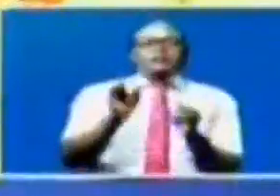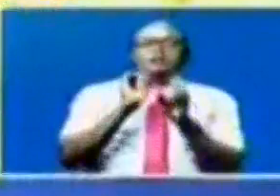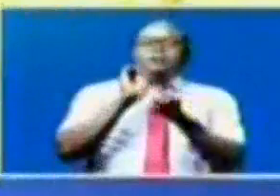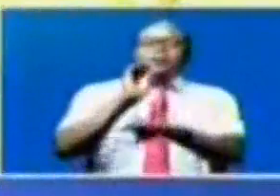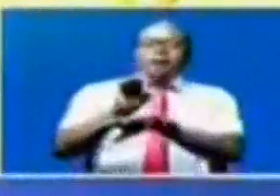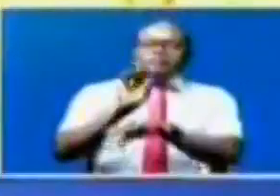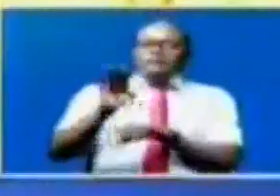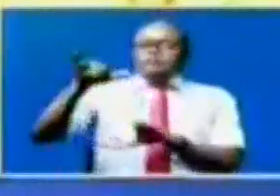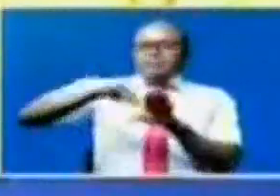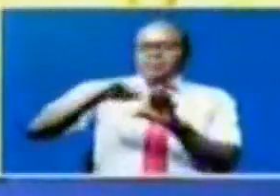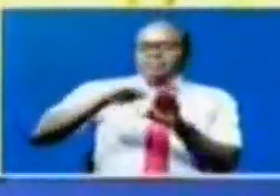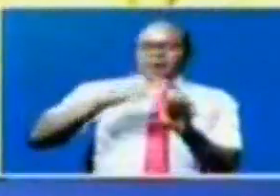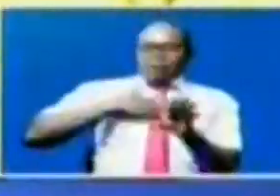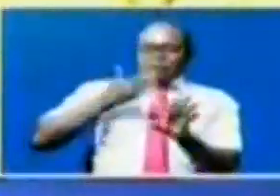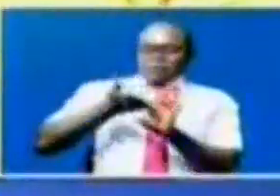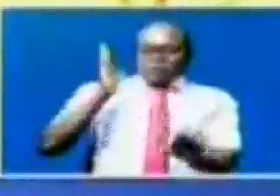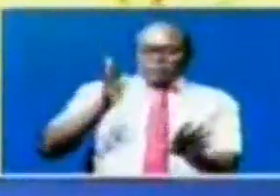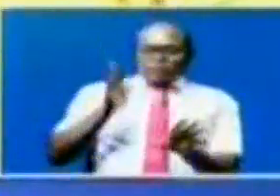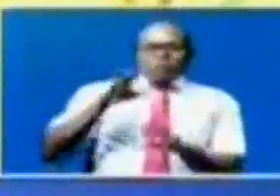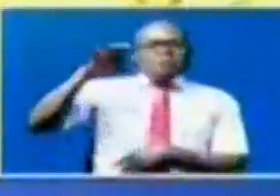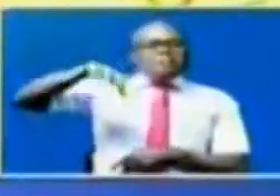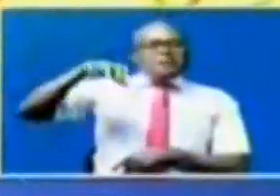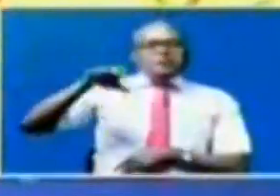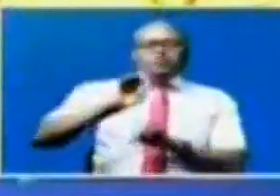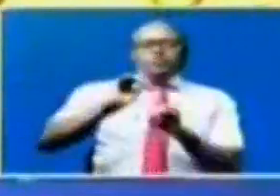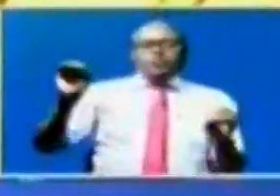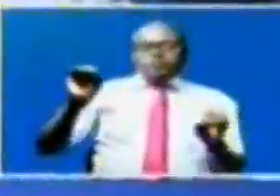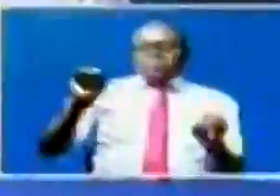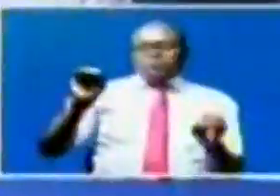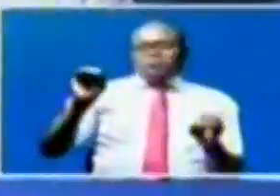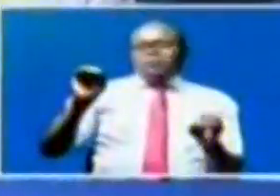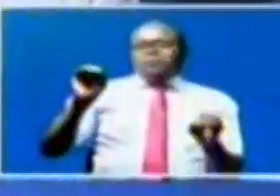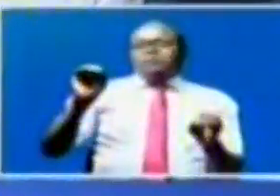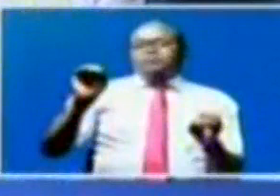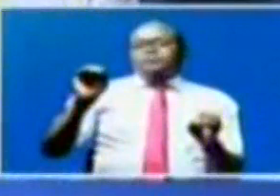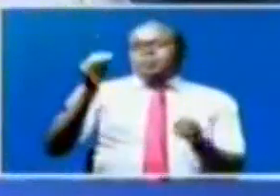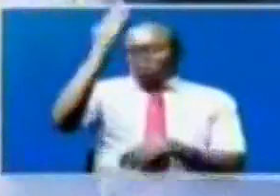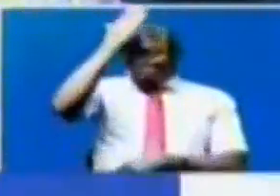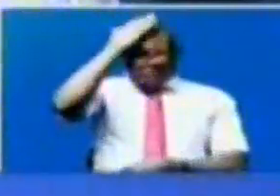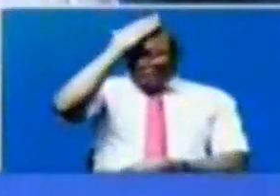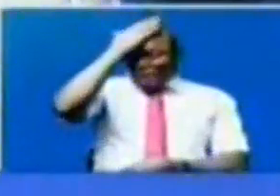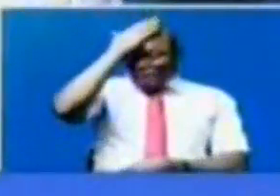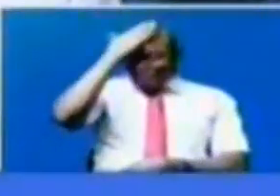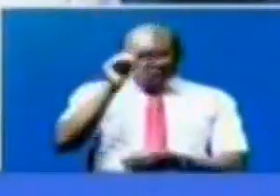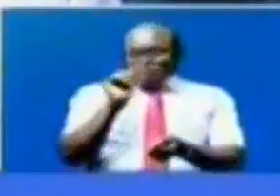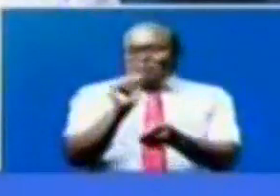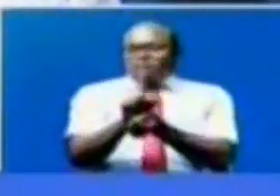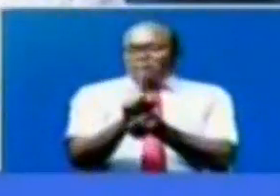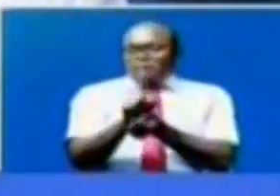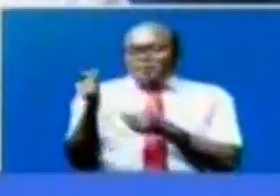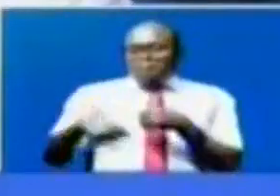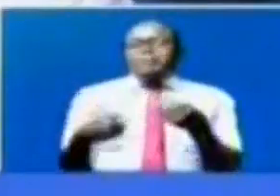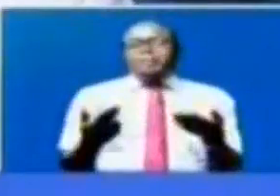members to withdraw public transport service provision on Monday, November